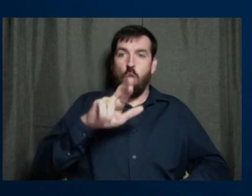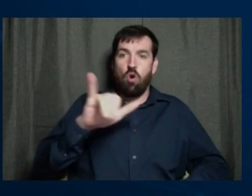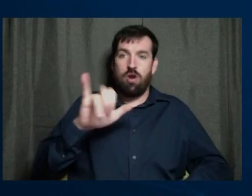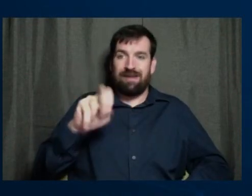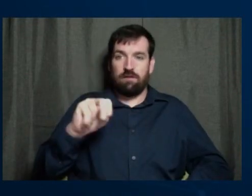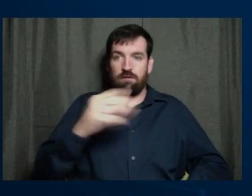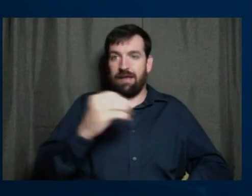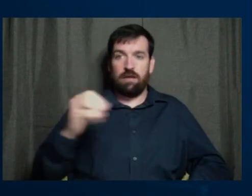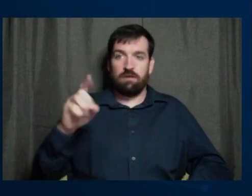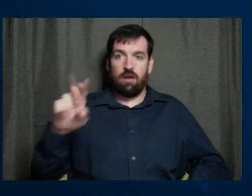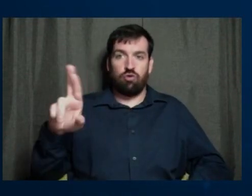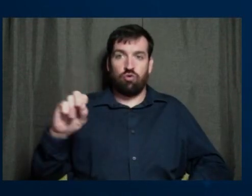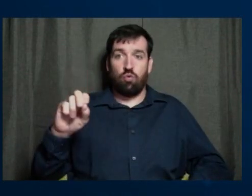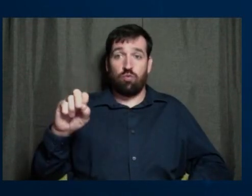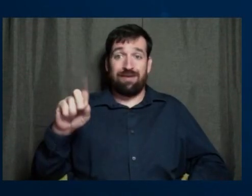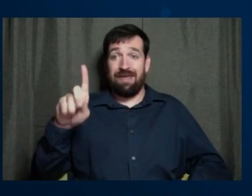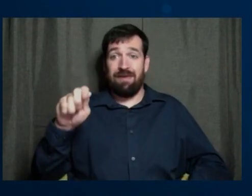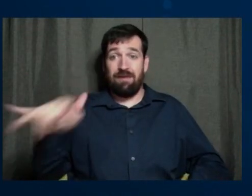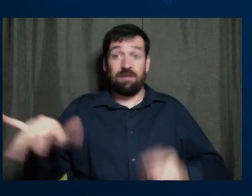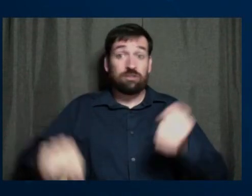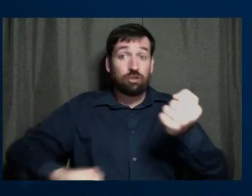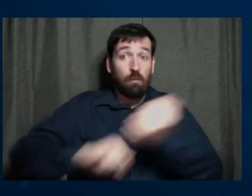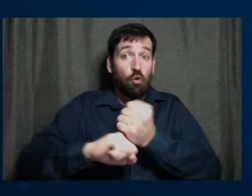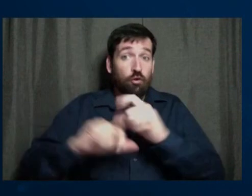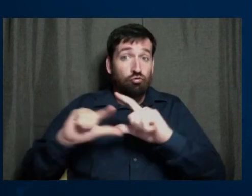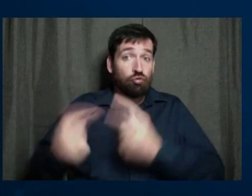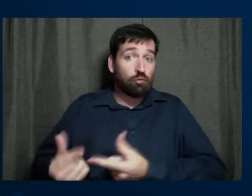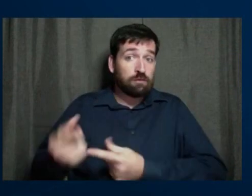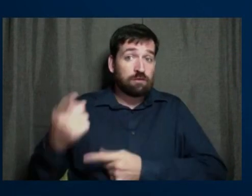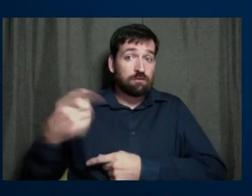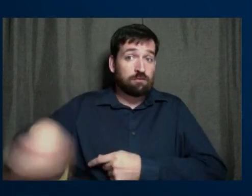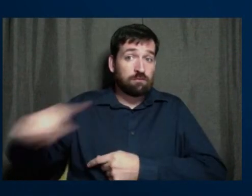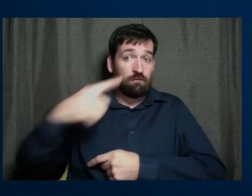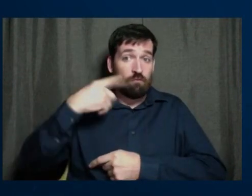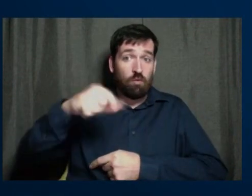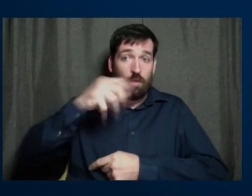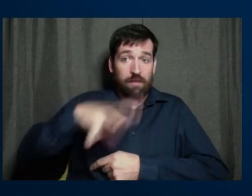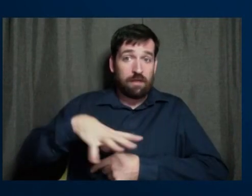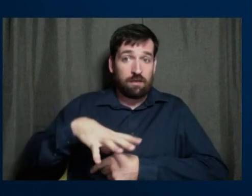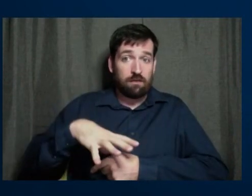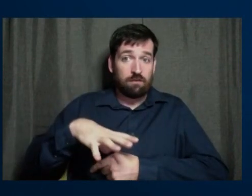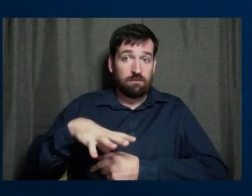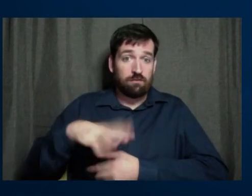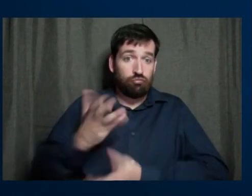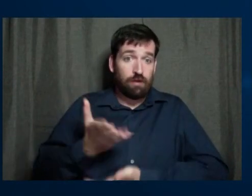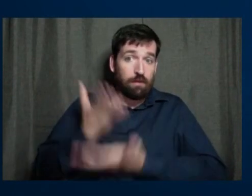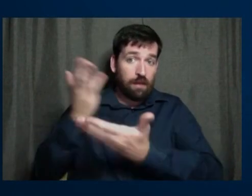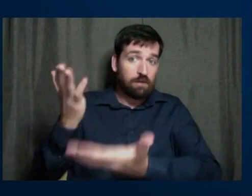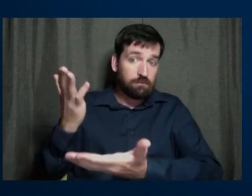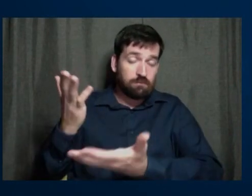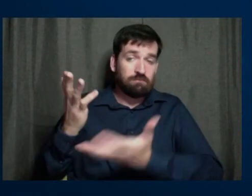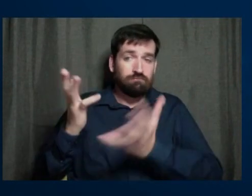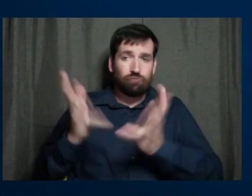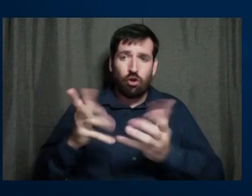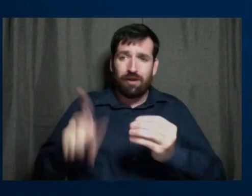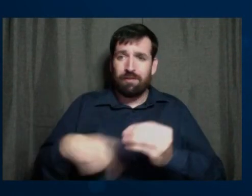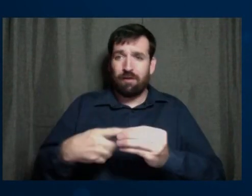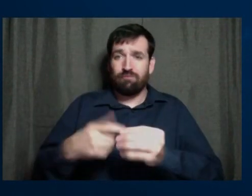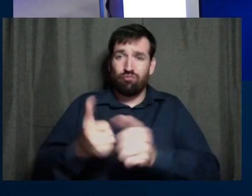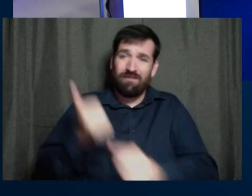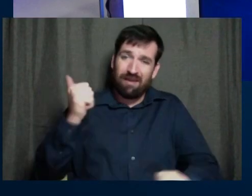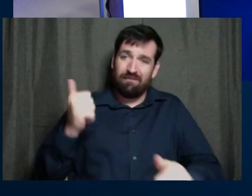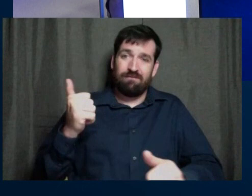support groups for women that you would recommend? Just talking about just preventative measures, getting